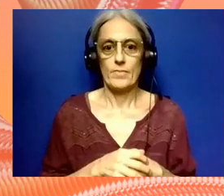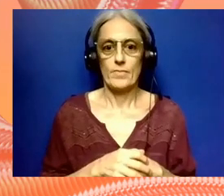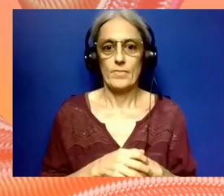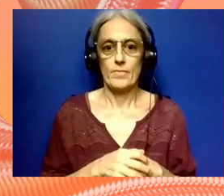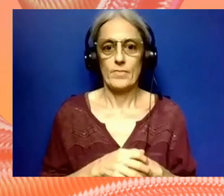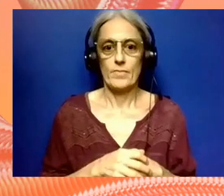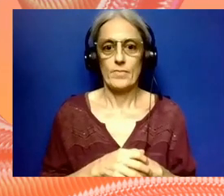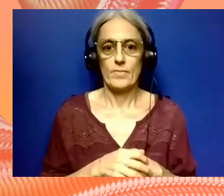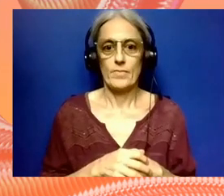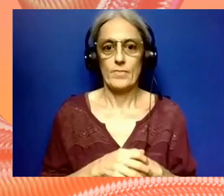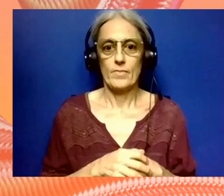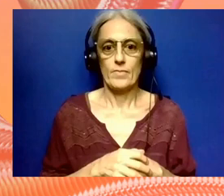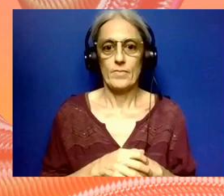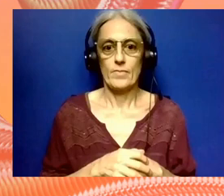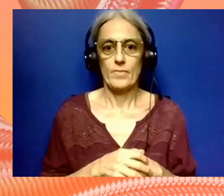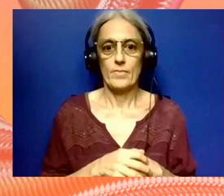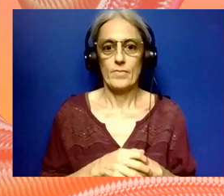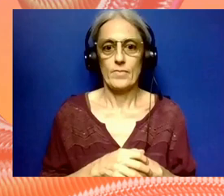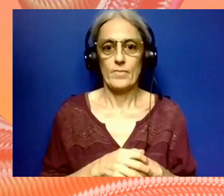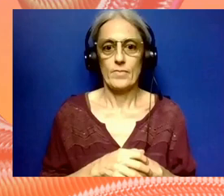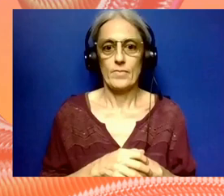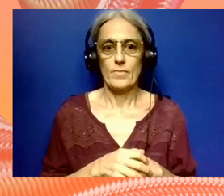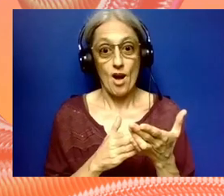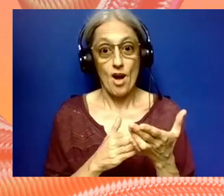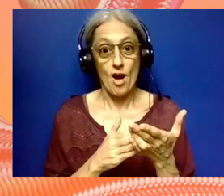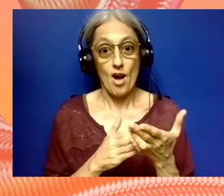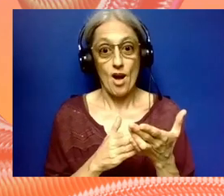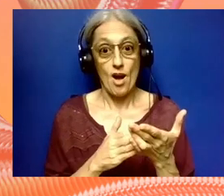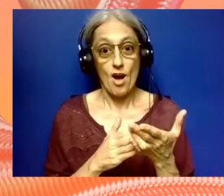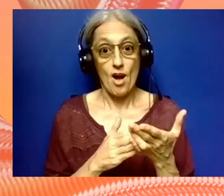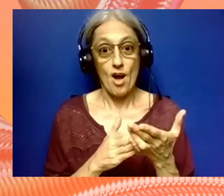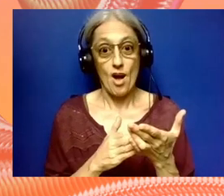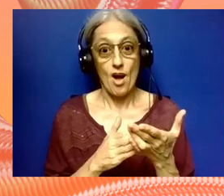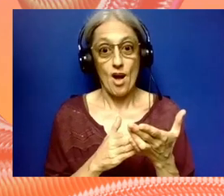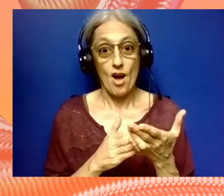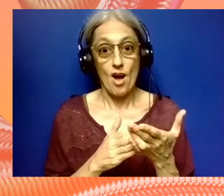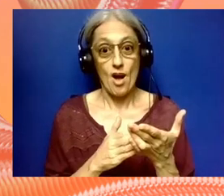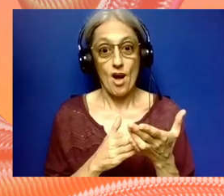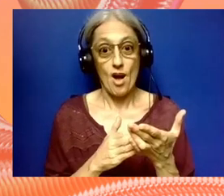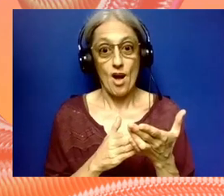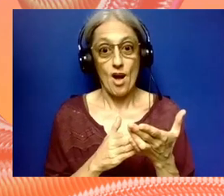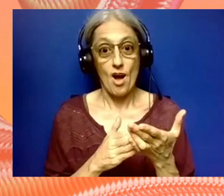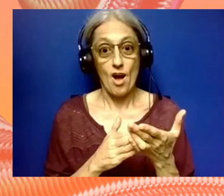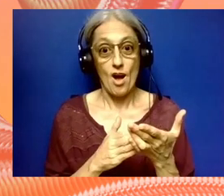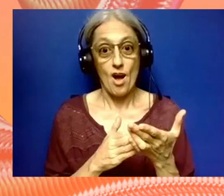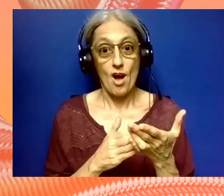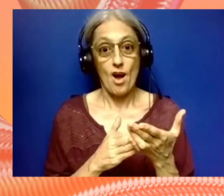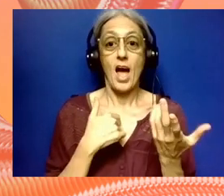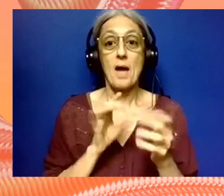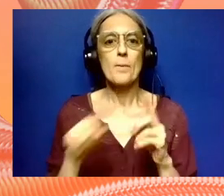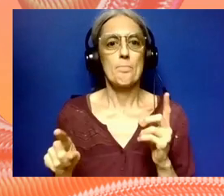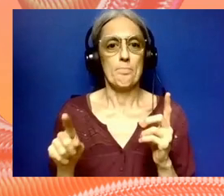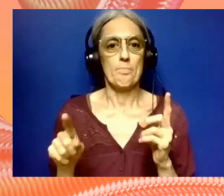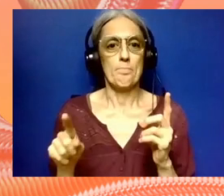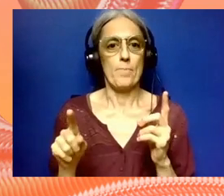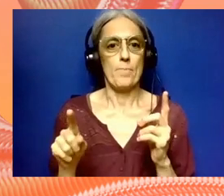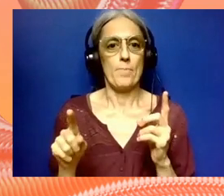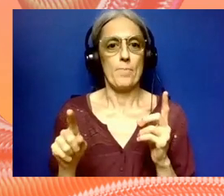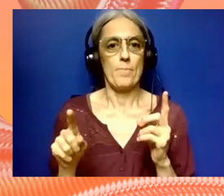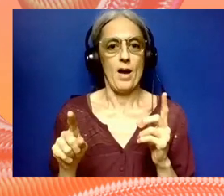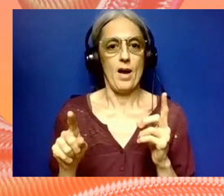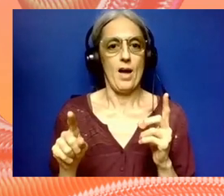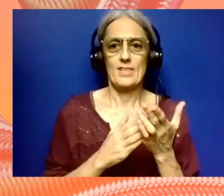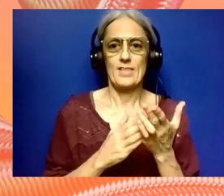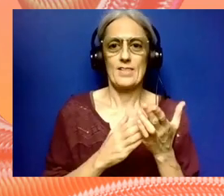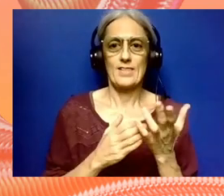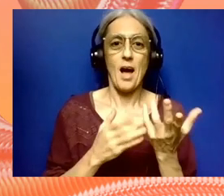that piece actually, it's like I put it out, but even in some ways fumbled parts of the delivery, and I'm still